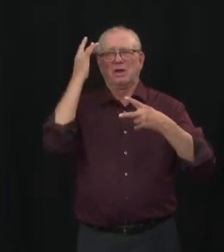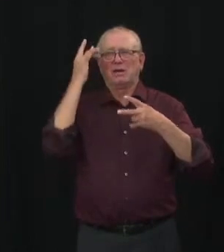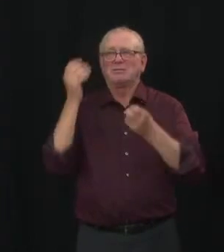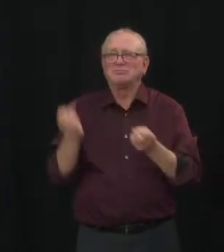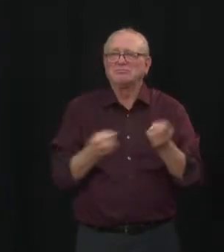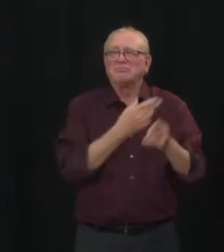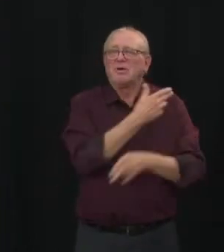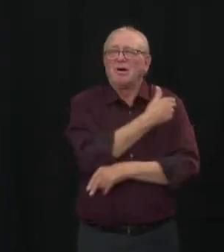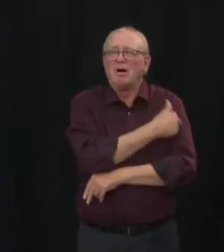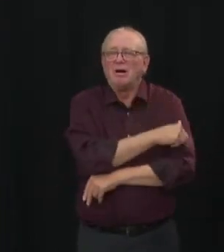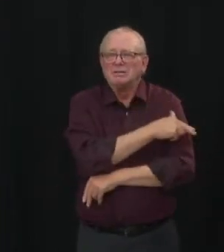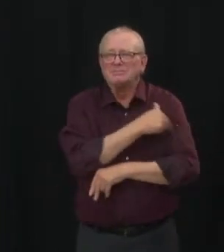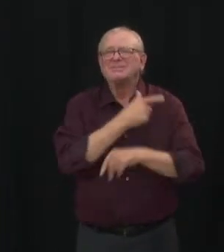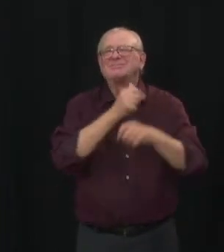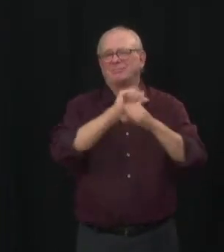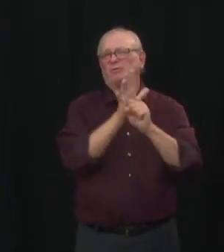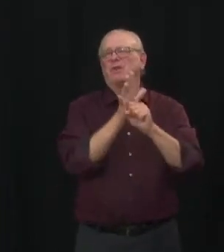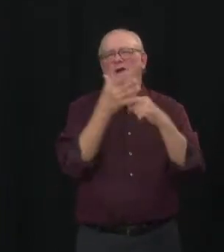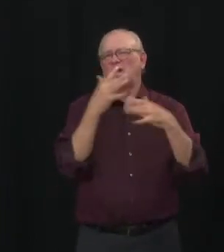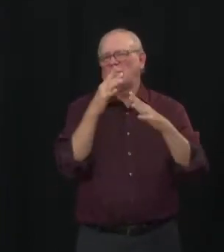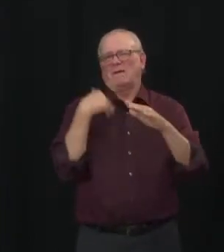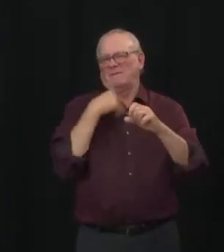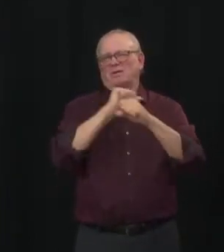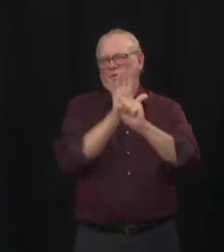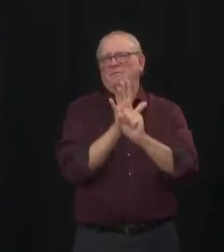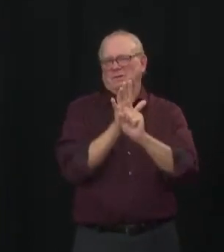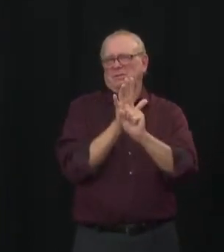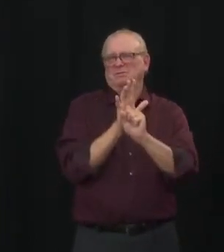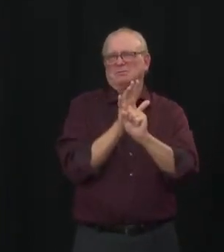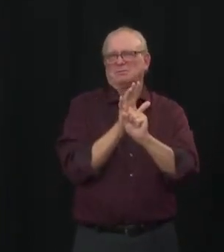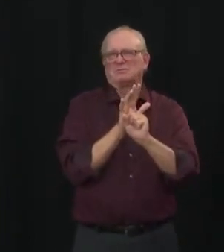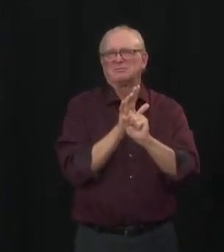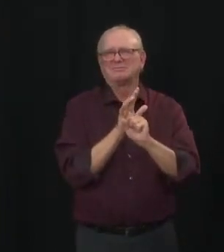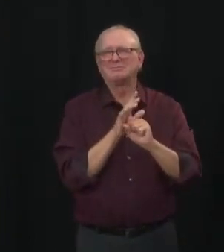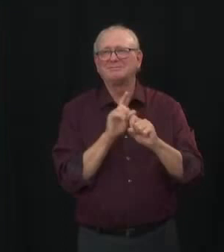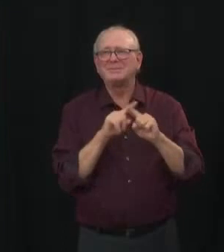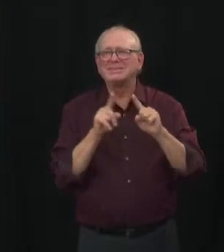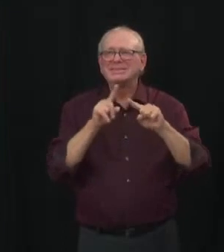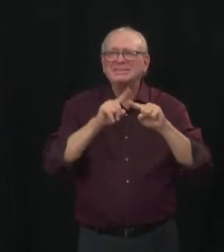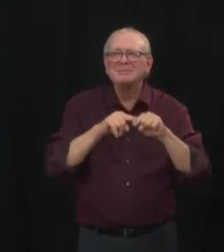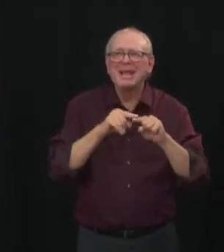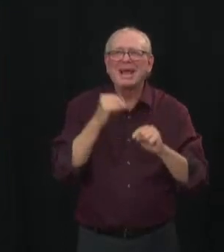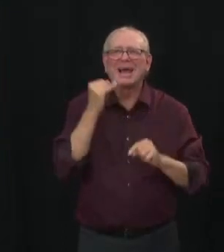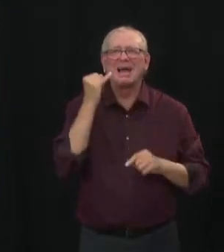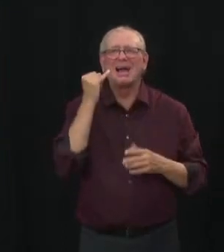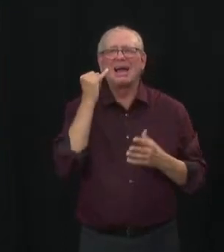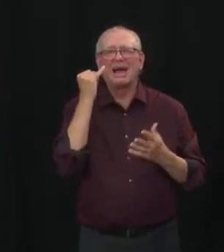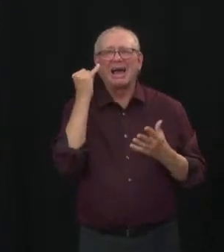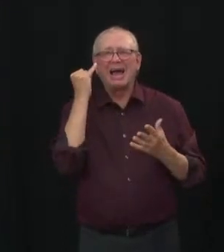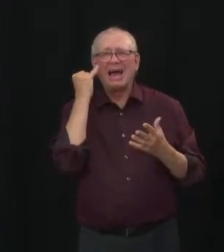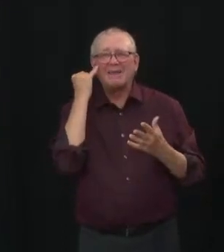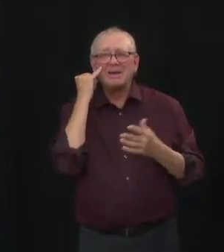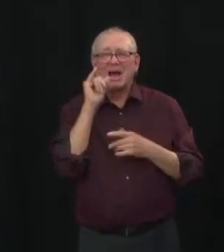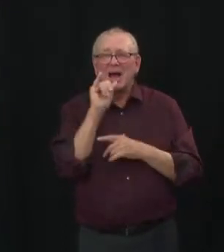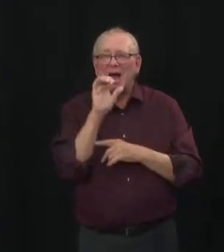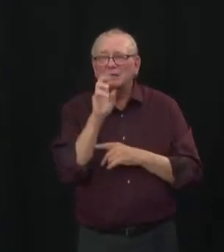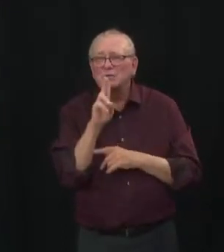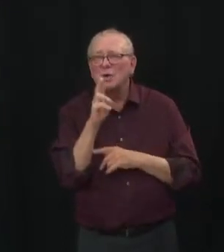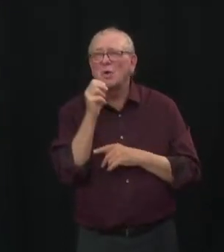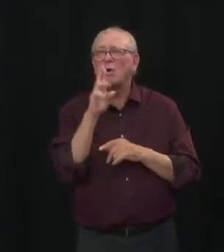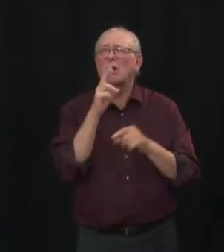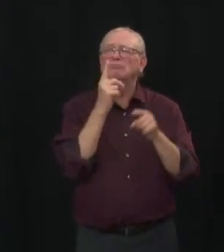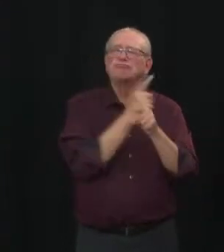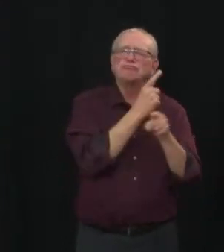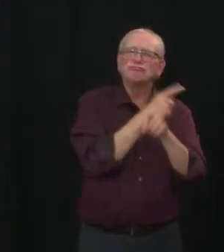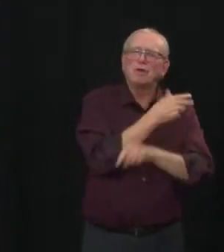secondary contributing factor. Again, I don't have the numbers specifically for just the latest week period, so I'd have to get